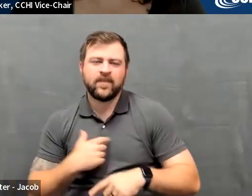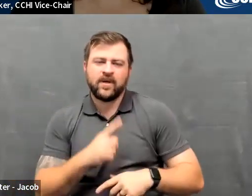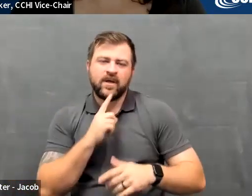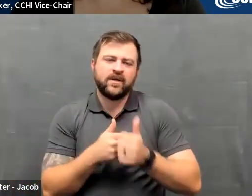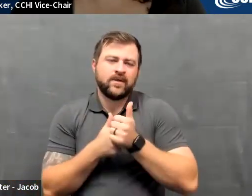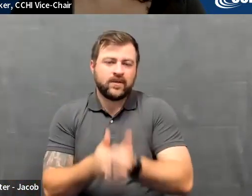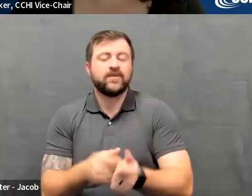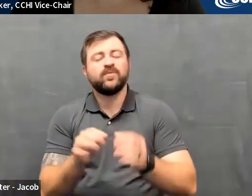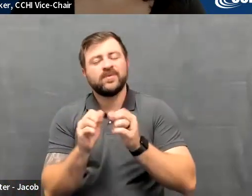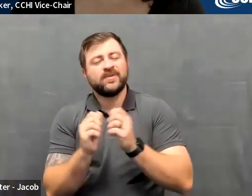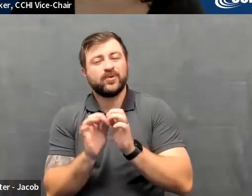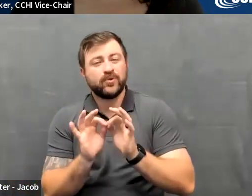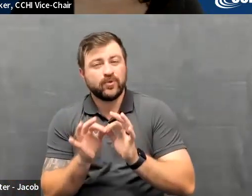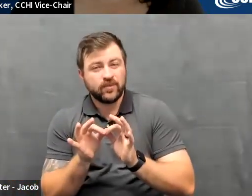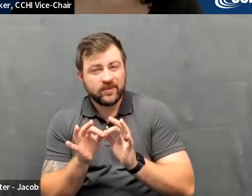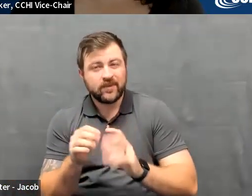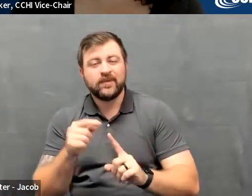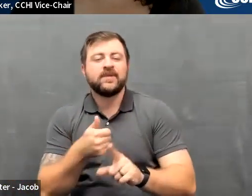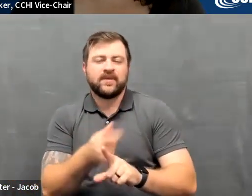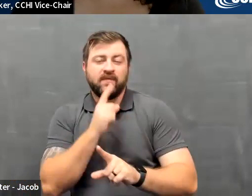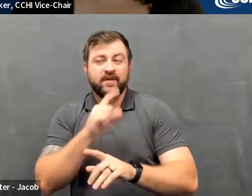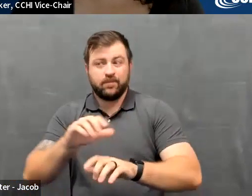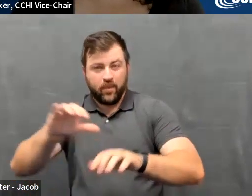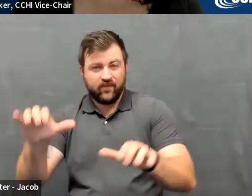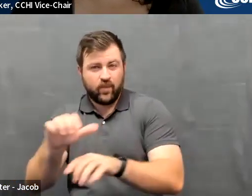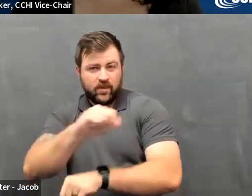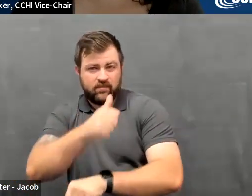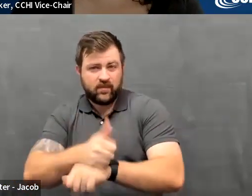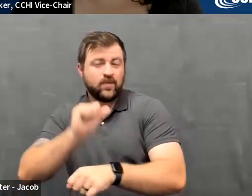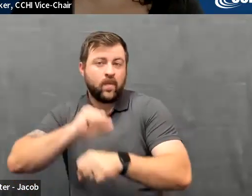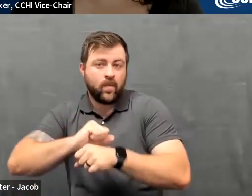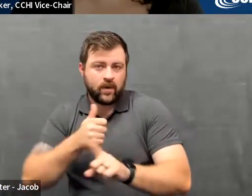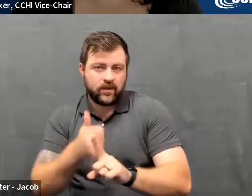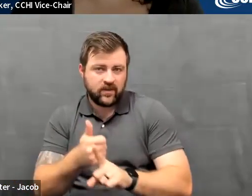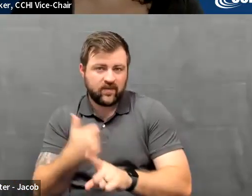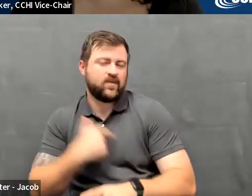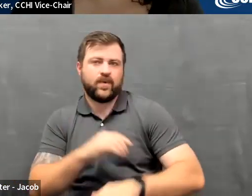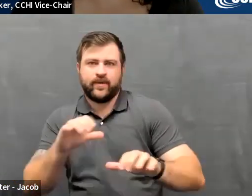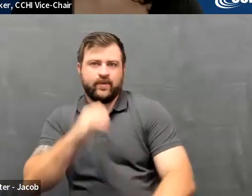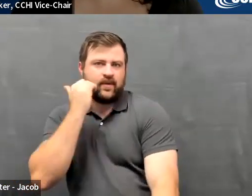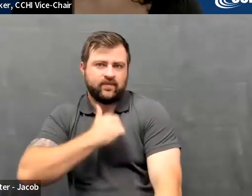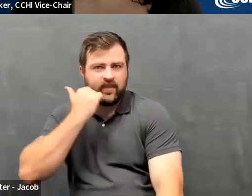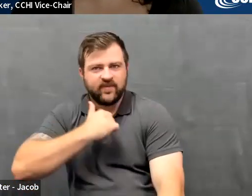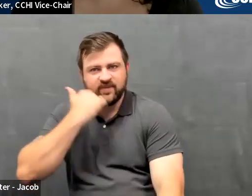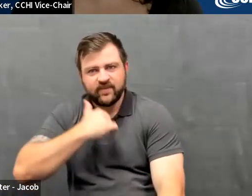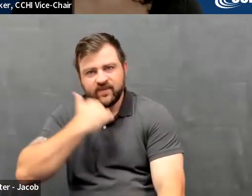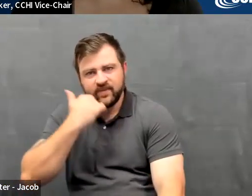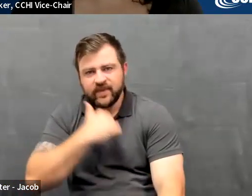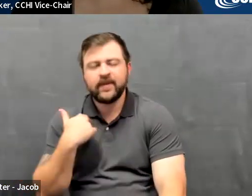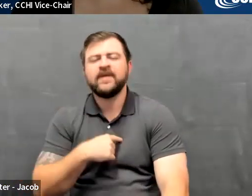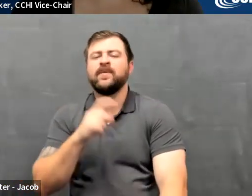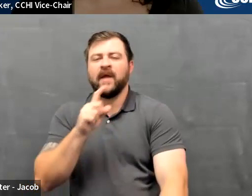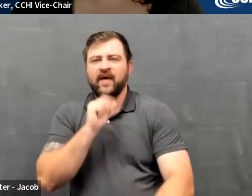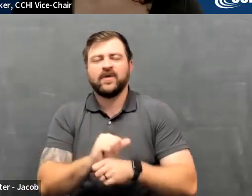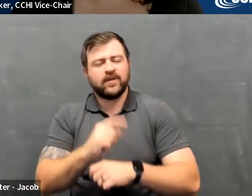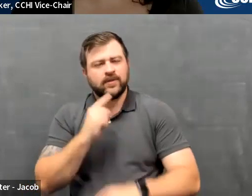and interpreting, because it is a performance-based work that we do every day. We have to take this